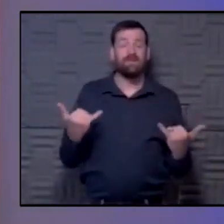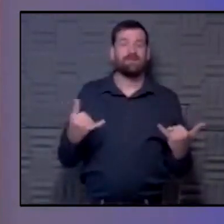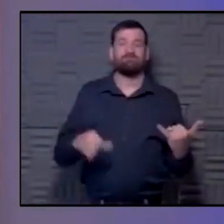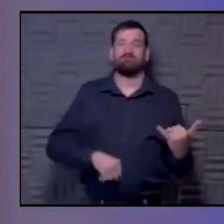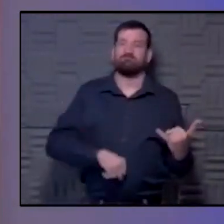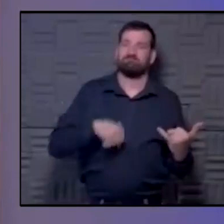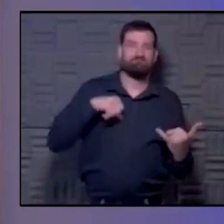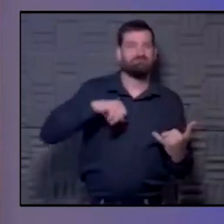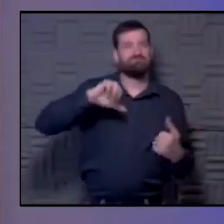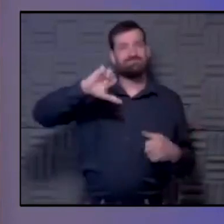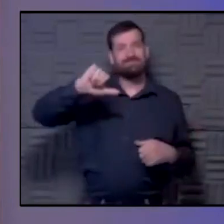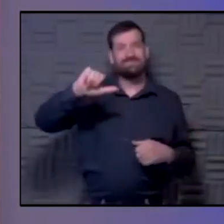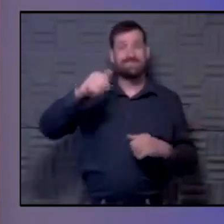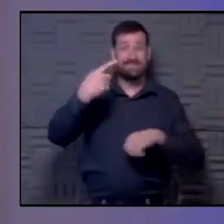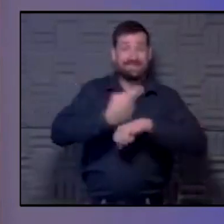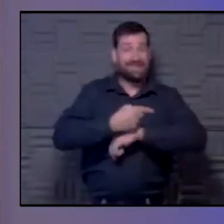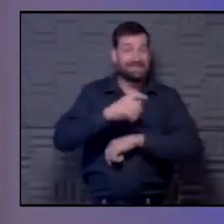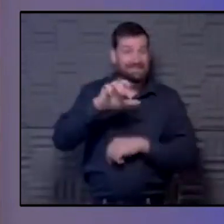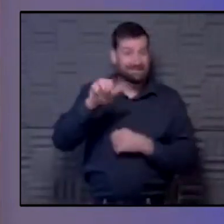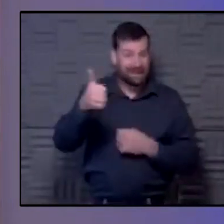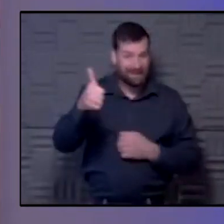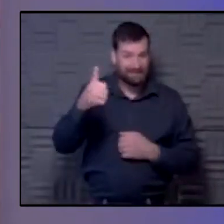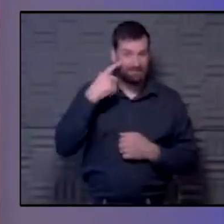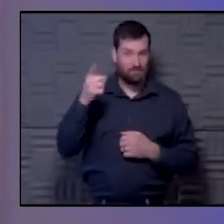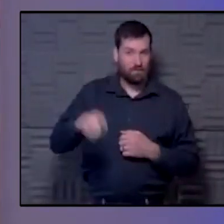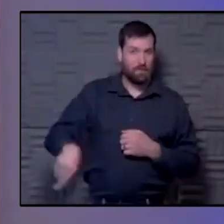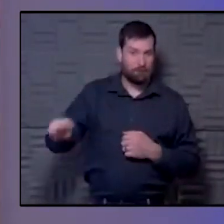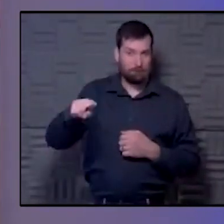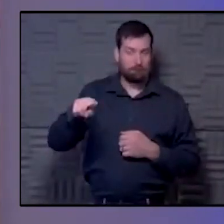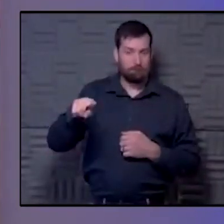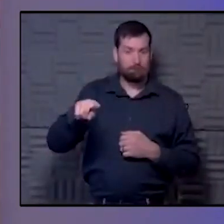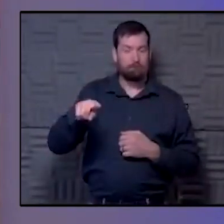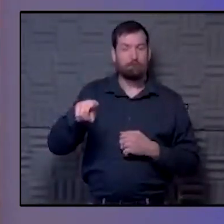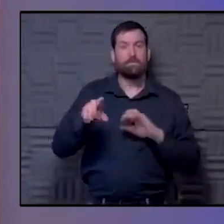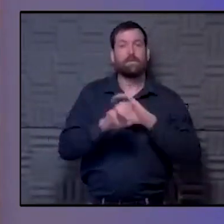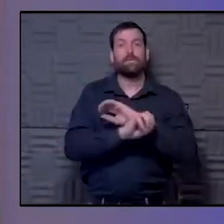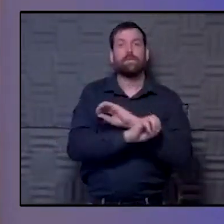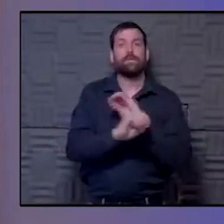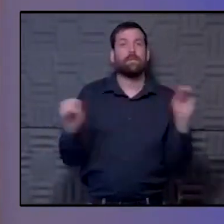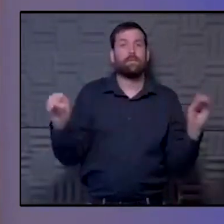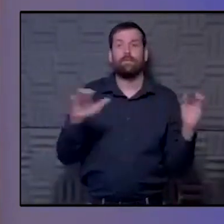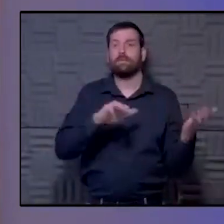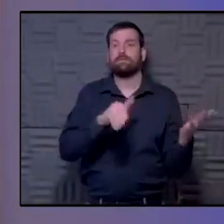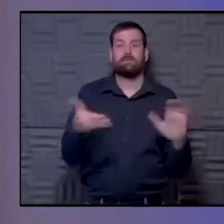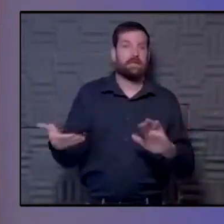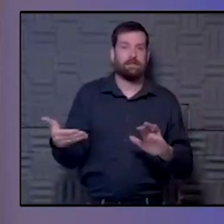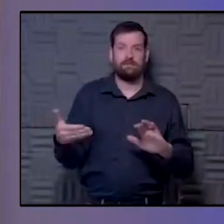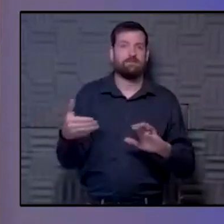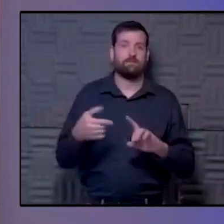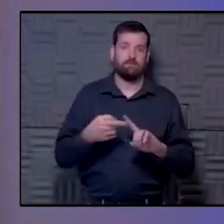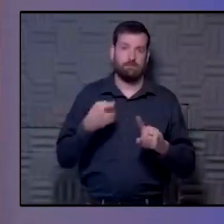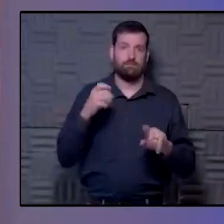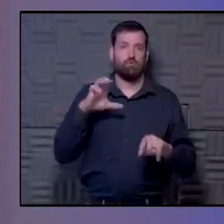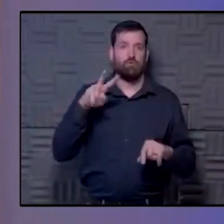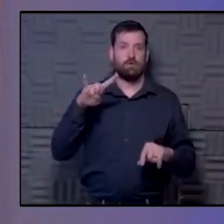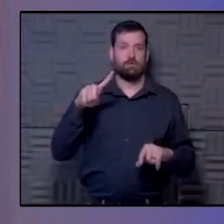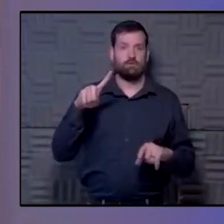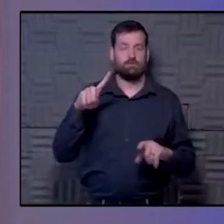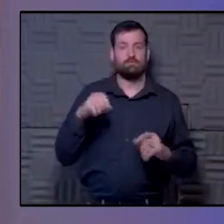is day 10 for the Navajos with 0 deaths from COVID. They